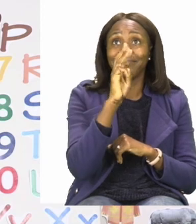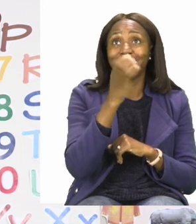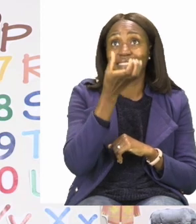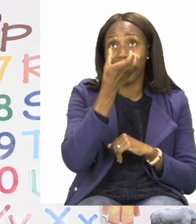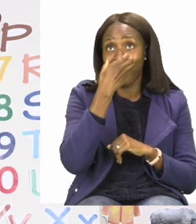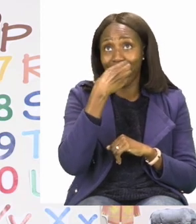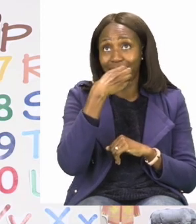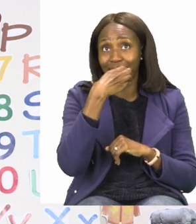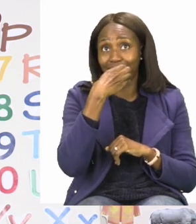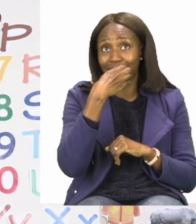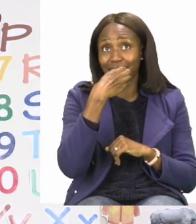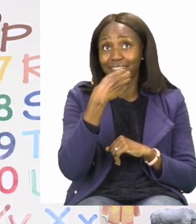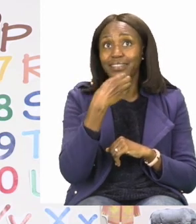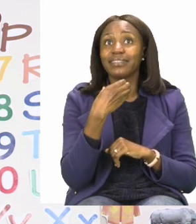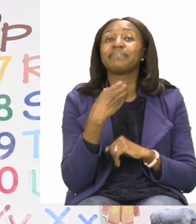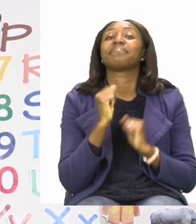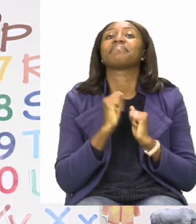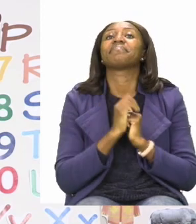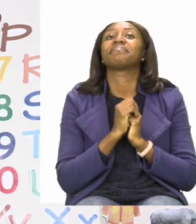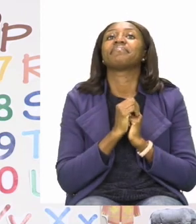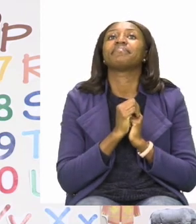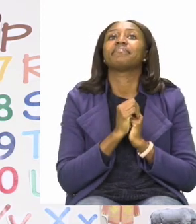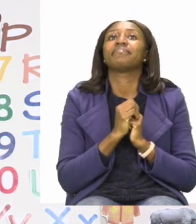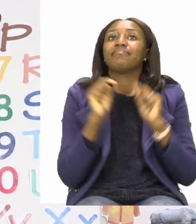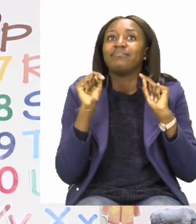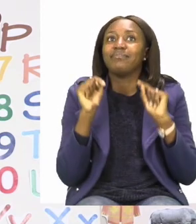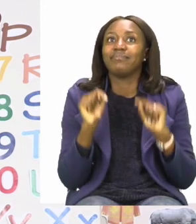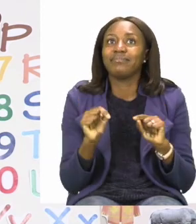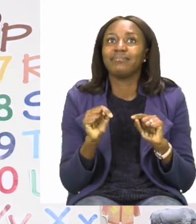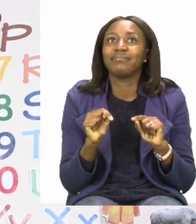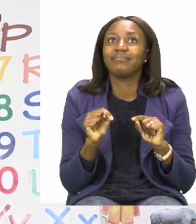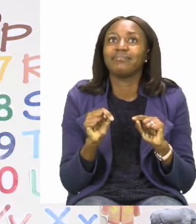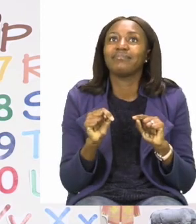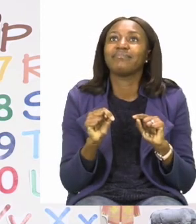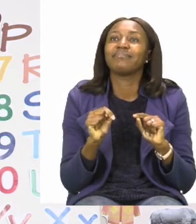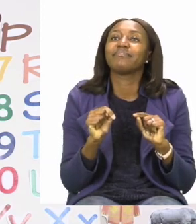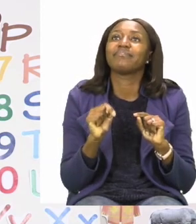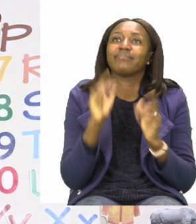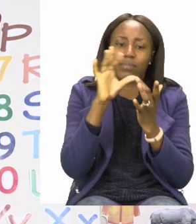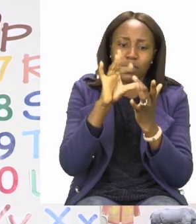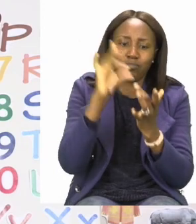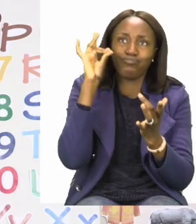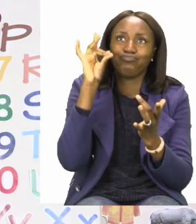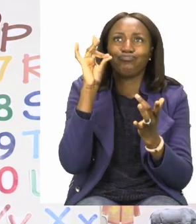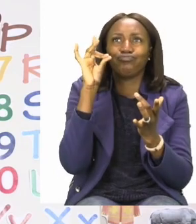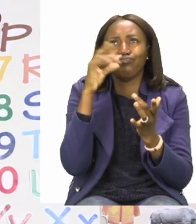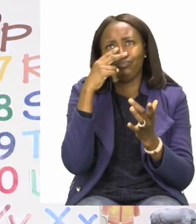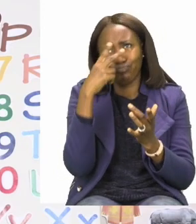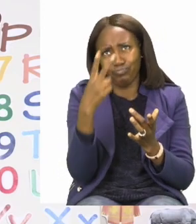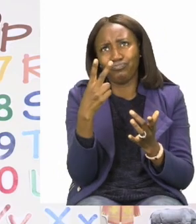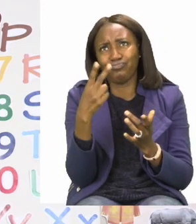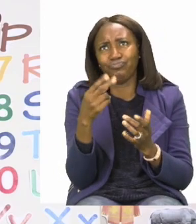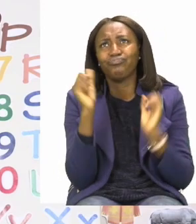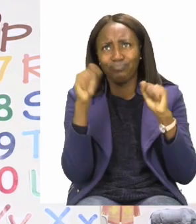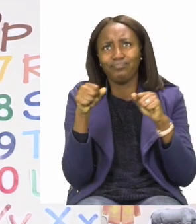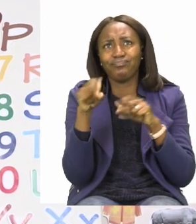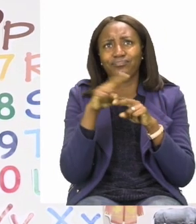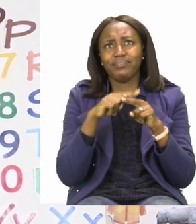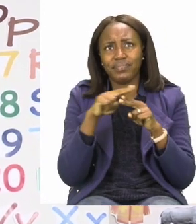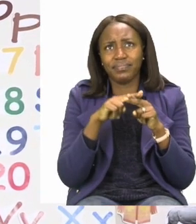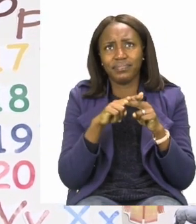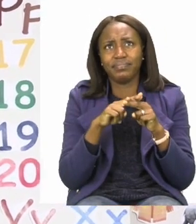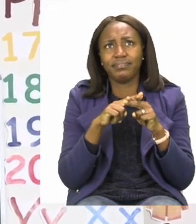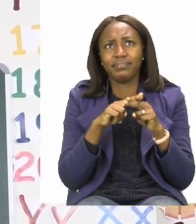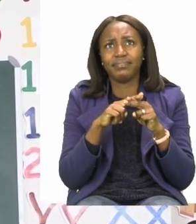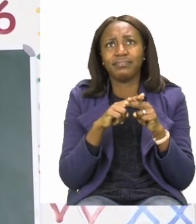a few of the sounds here. So we're going to choose the sound and see whether or not it makes sense, because some of